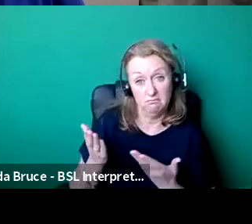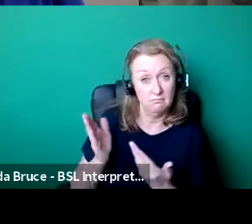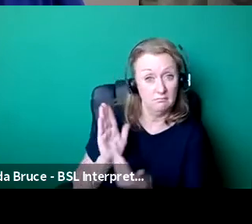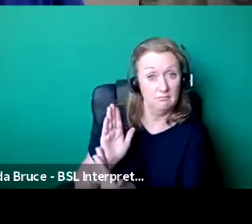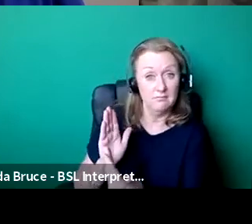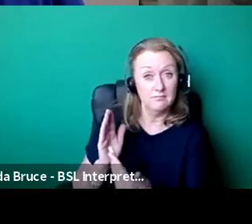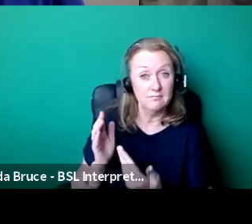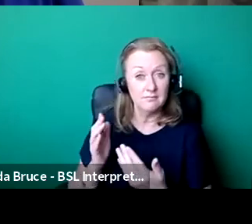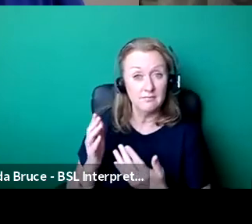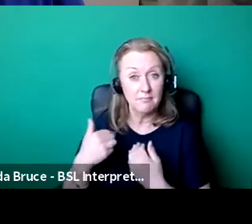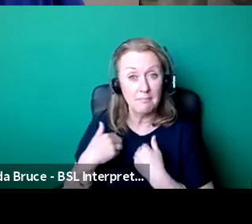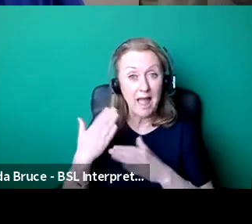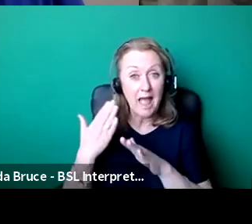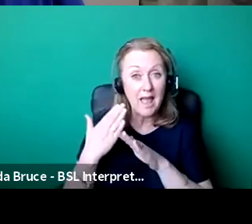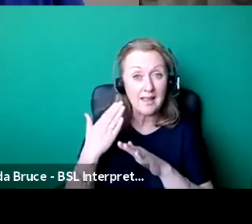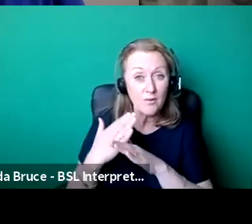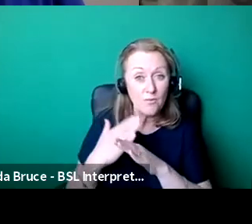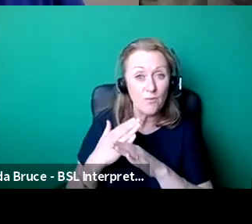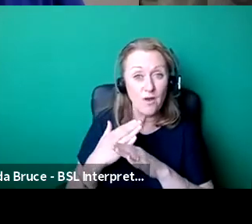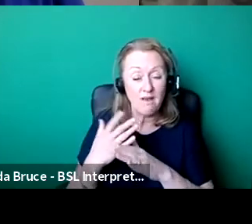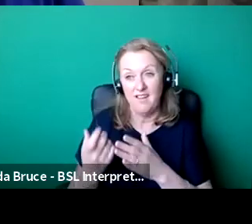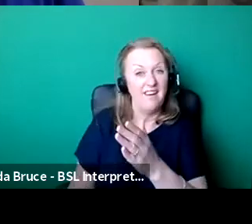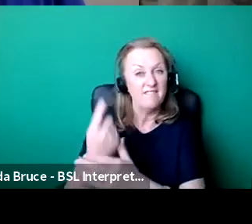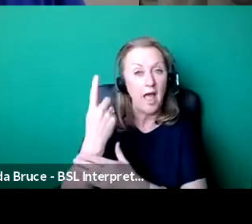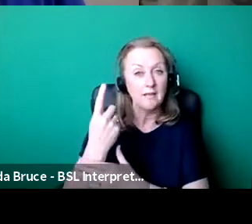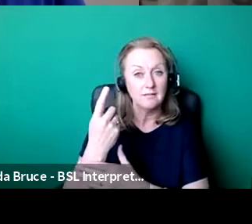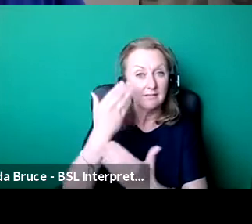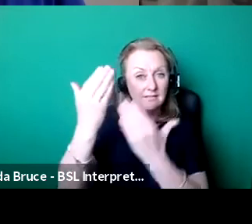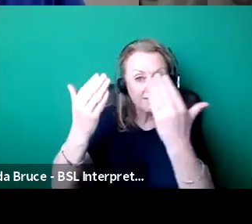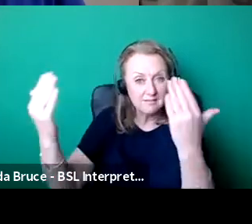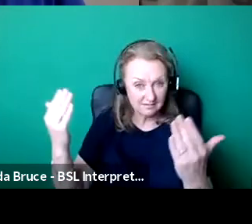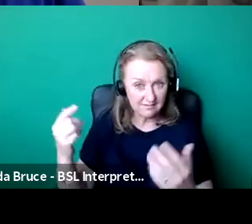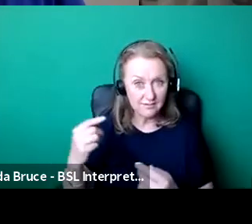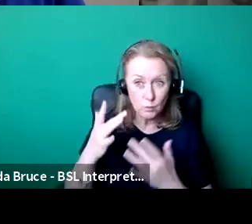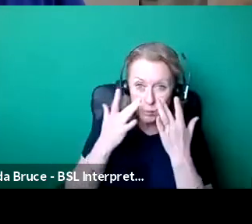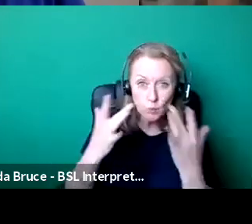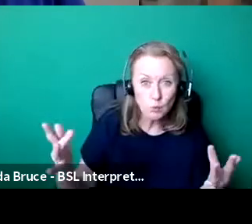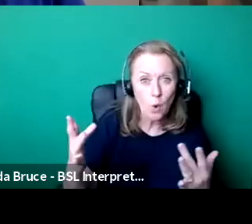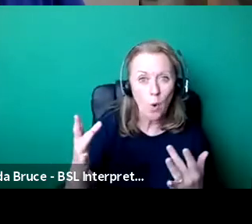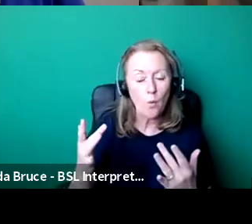work in an event organized by